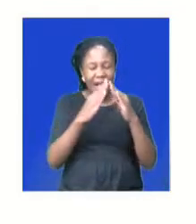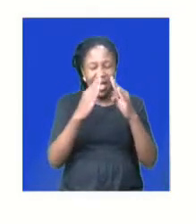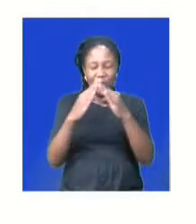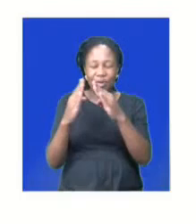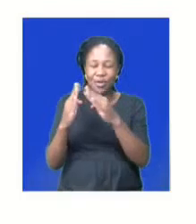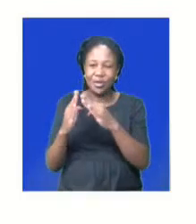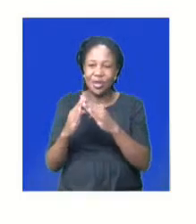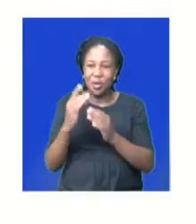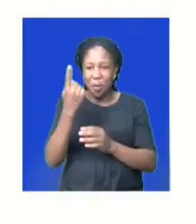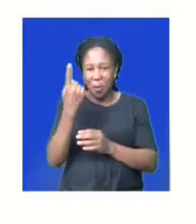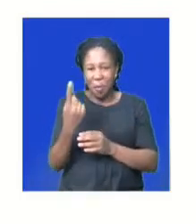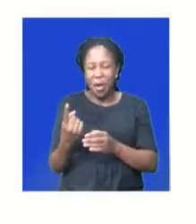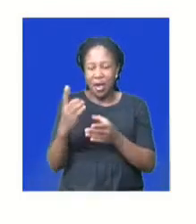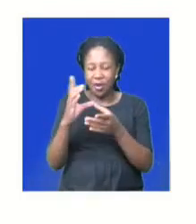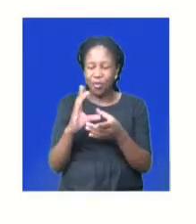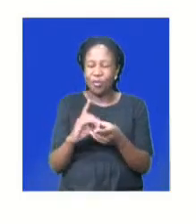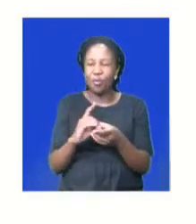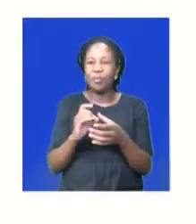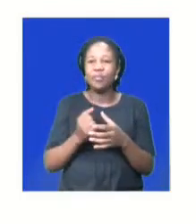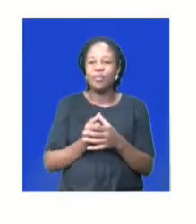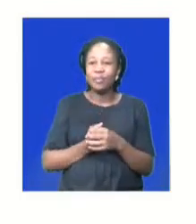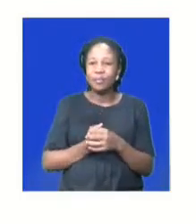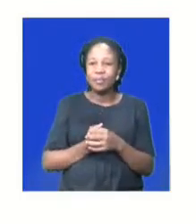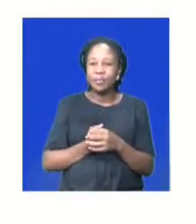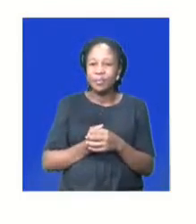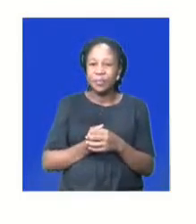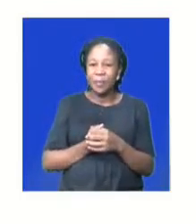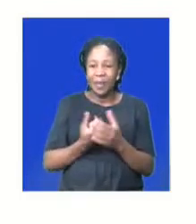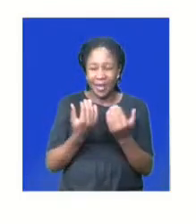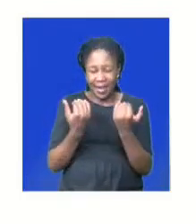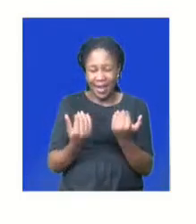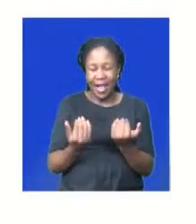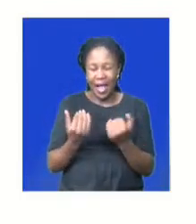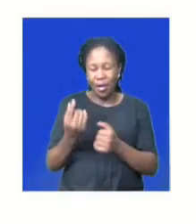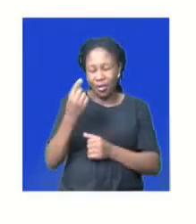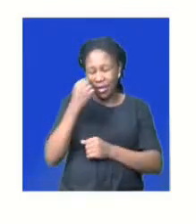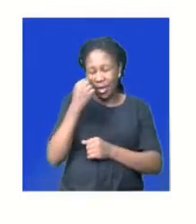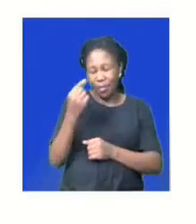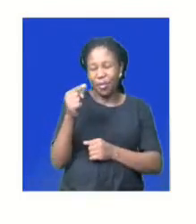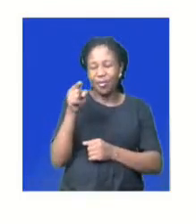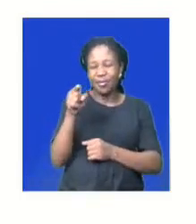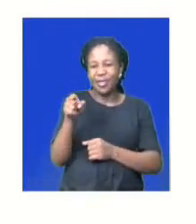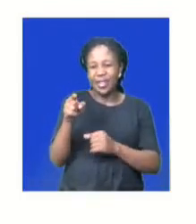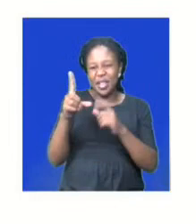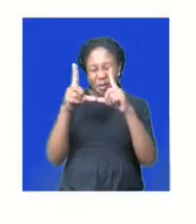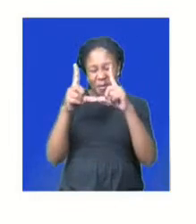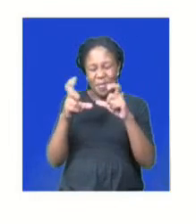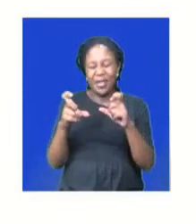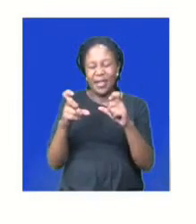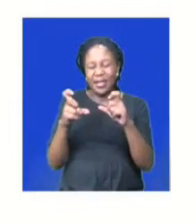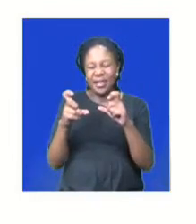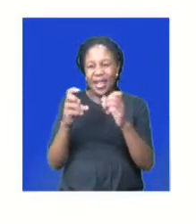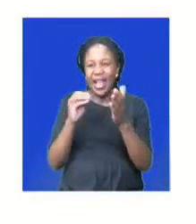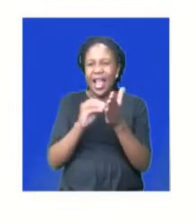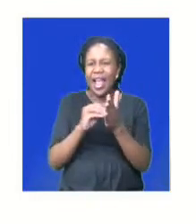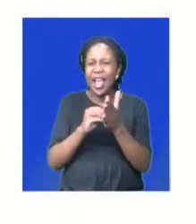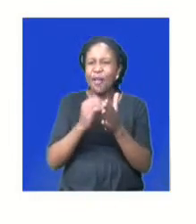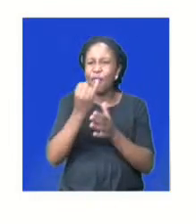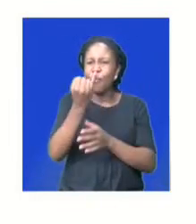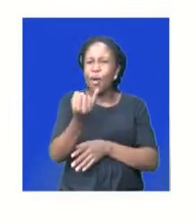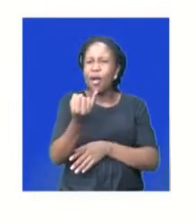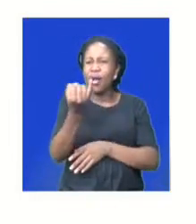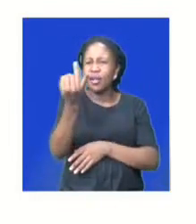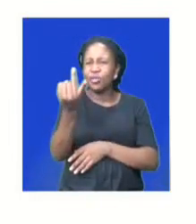a village home. As you can see in this picture, we have house number 1,